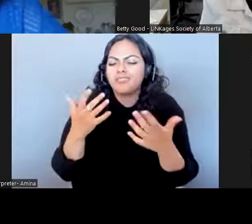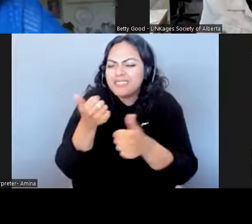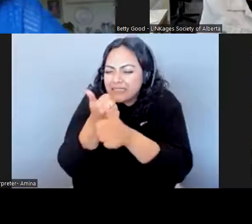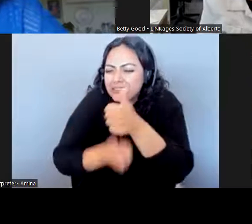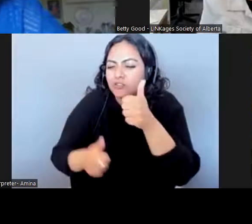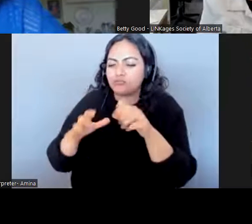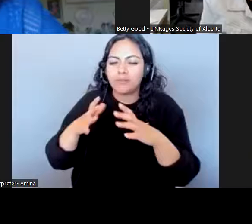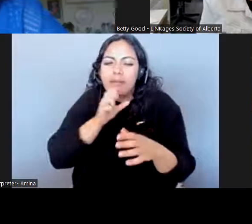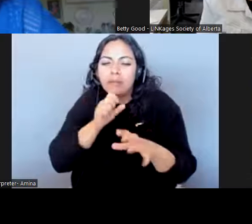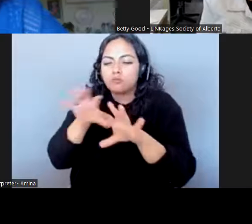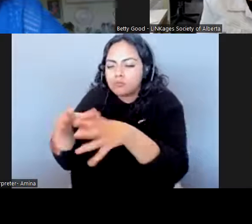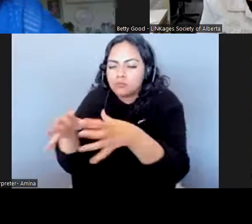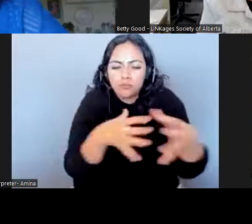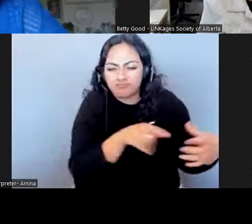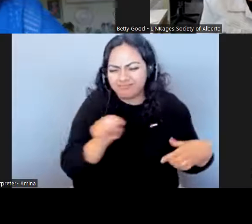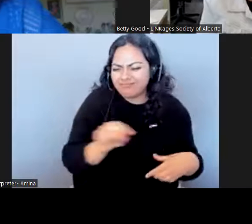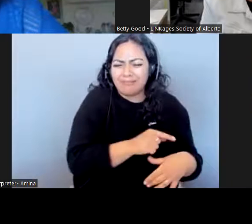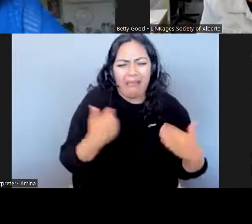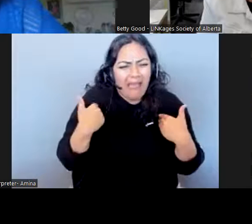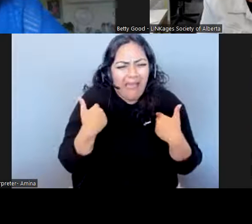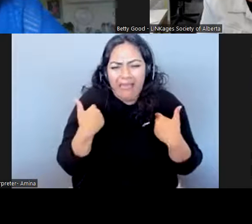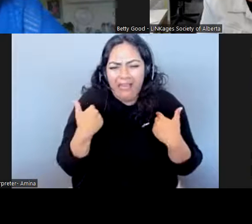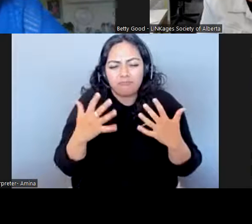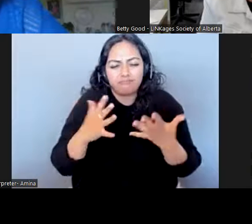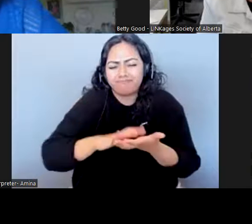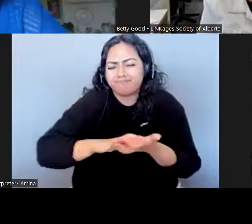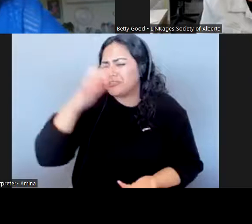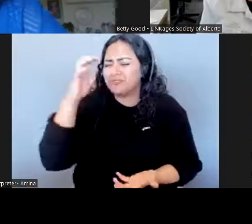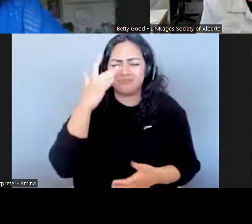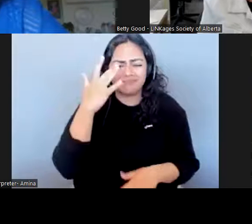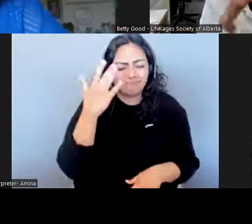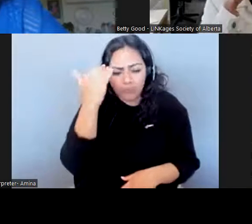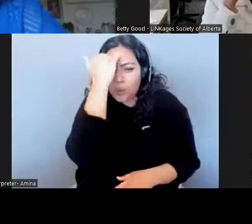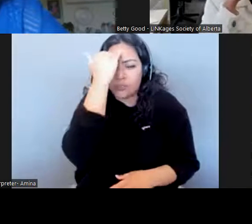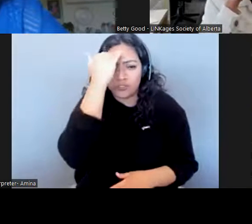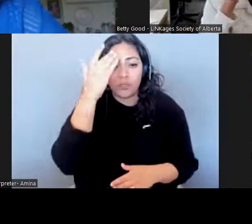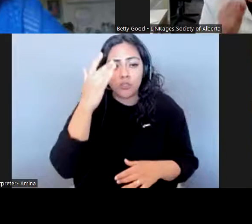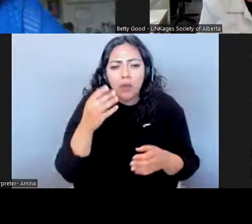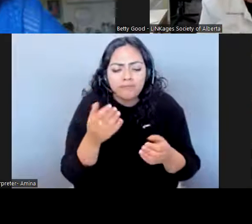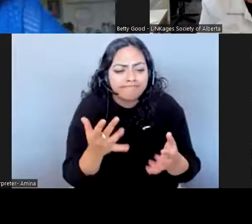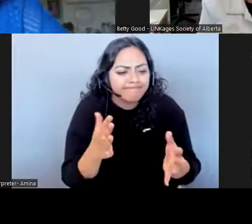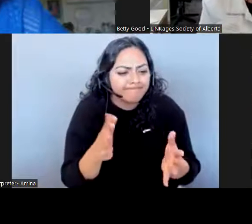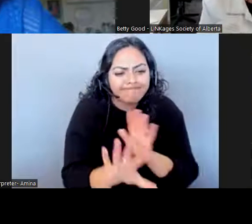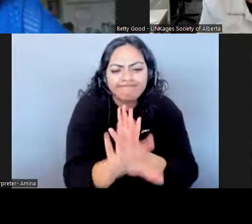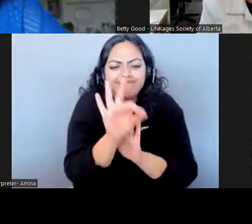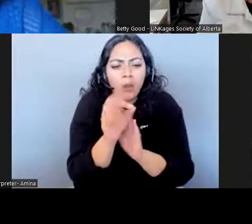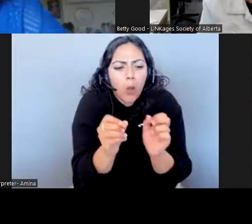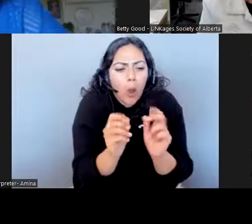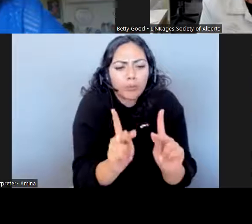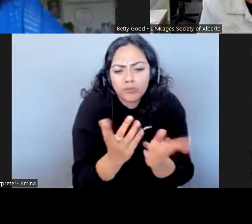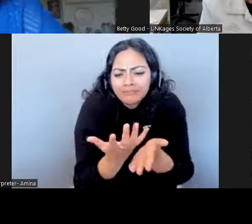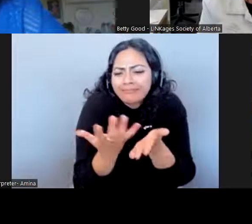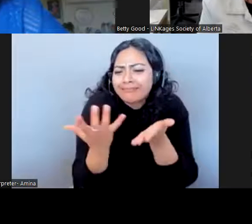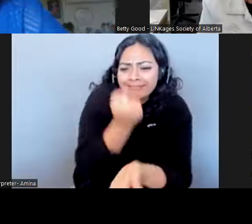more opportunities we can provide for people to come together and share that knowledge, it can